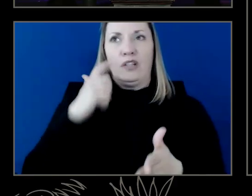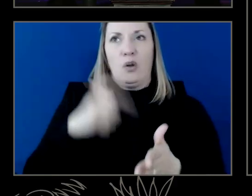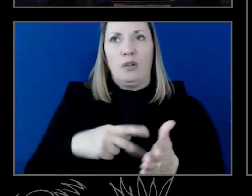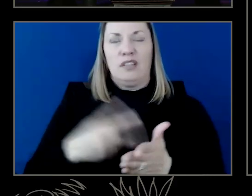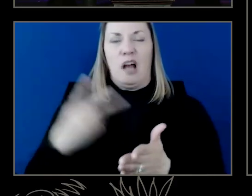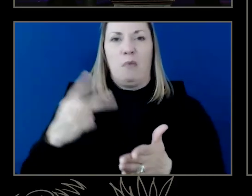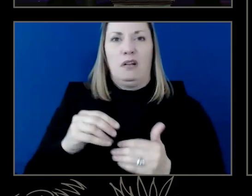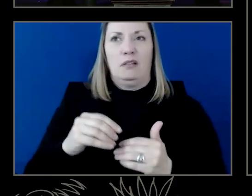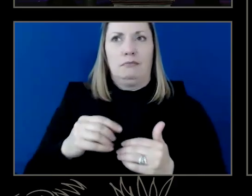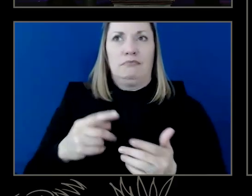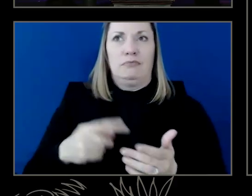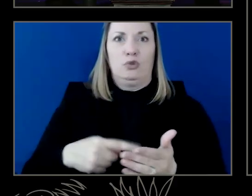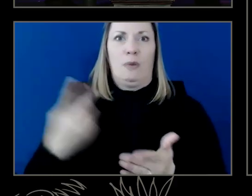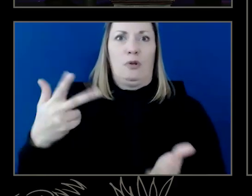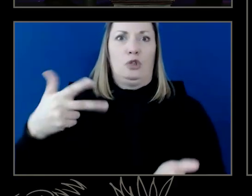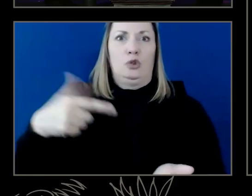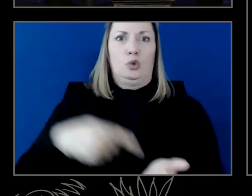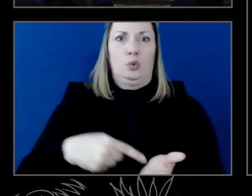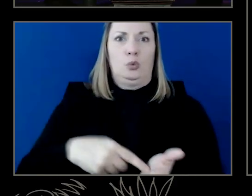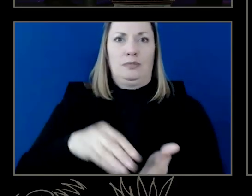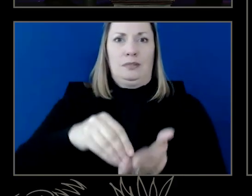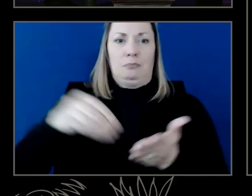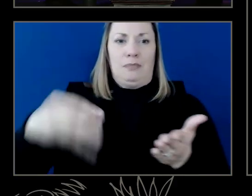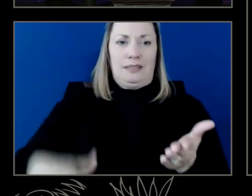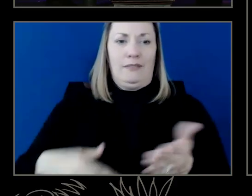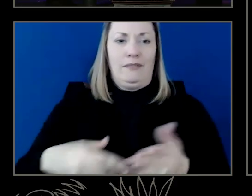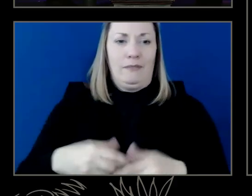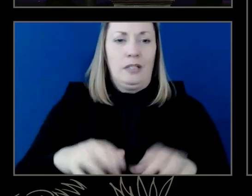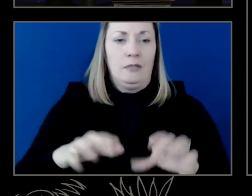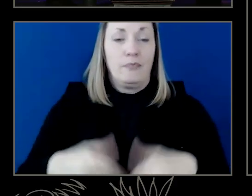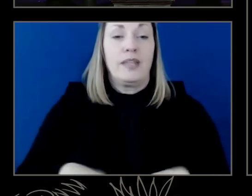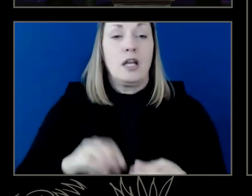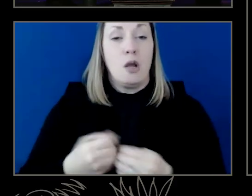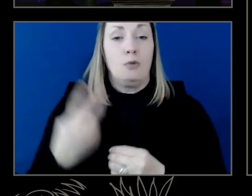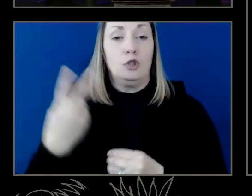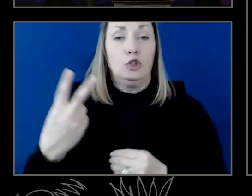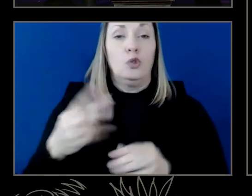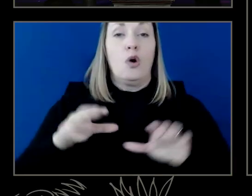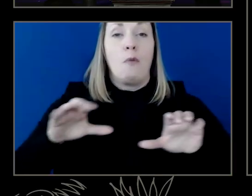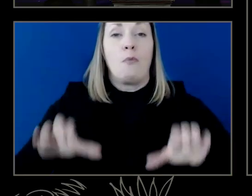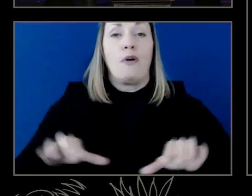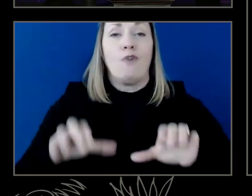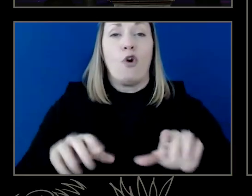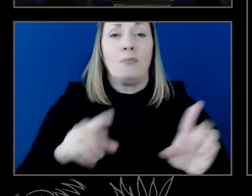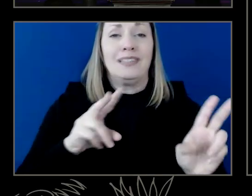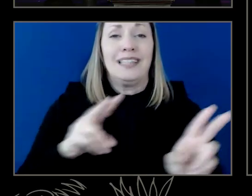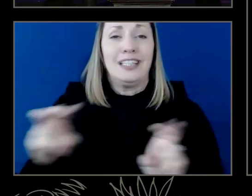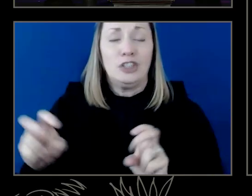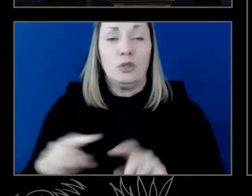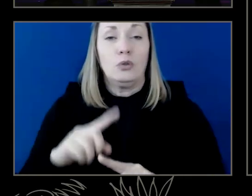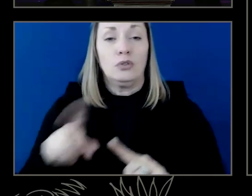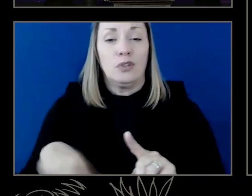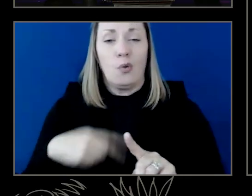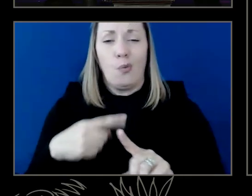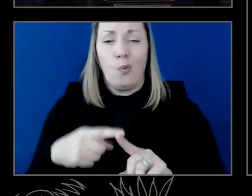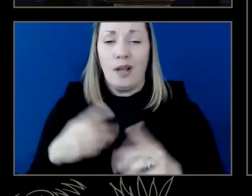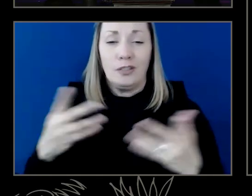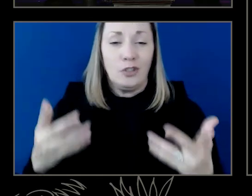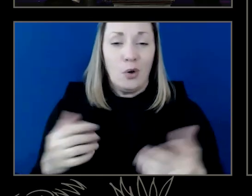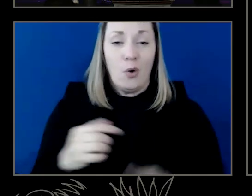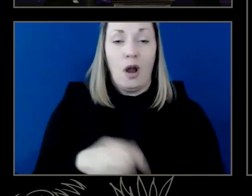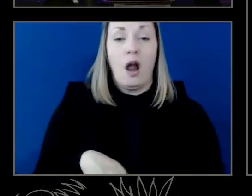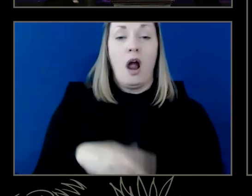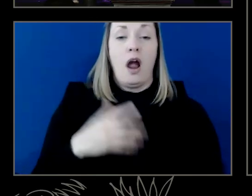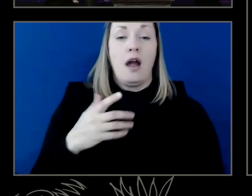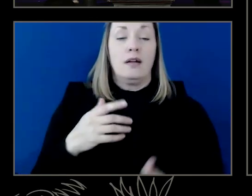triples. Okay. Number two, performance issues. When your app starts getting slow as